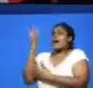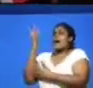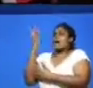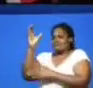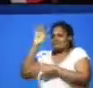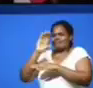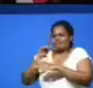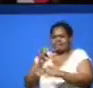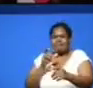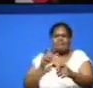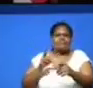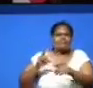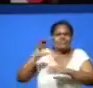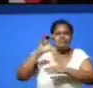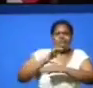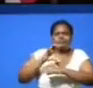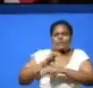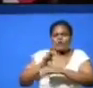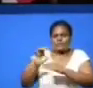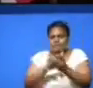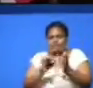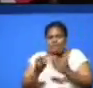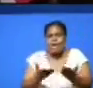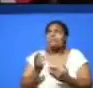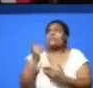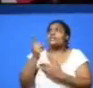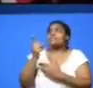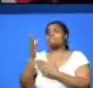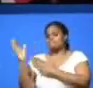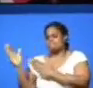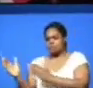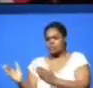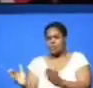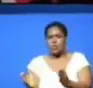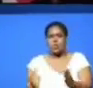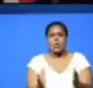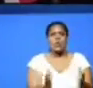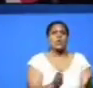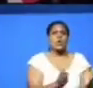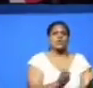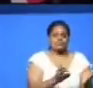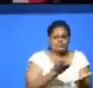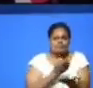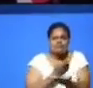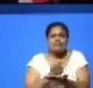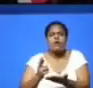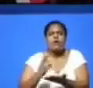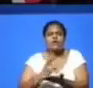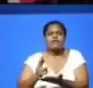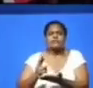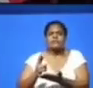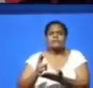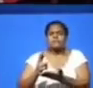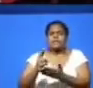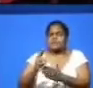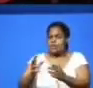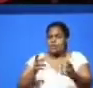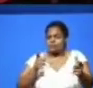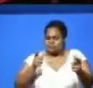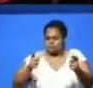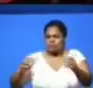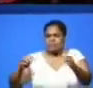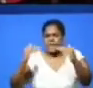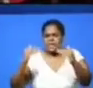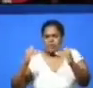the church, the God of the Bible, is a God of order, a God of righteousness, a God of standards. I know